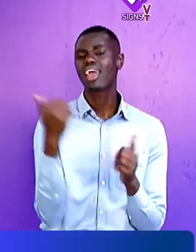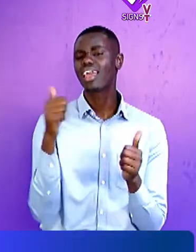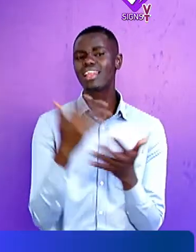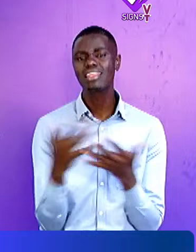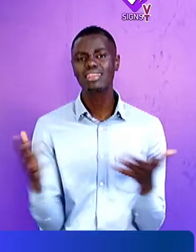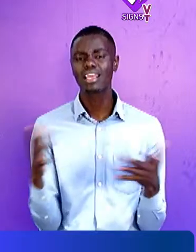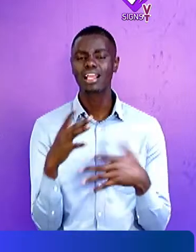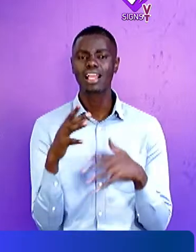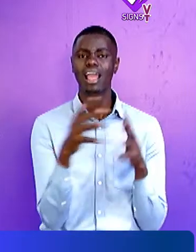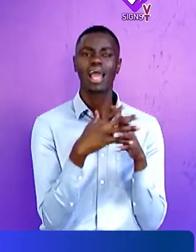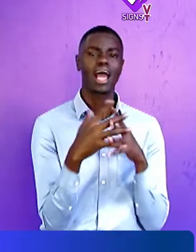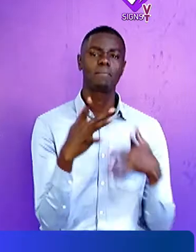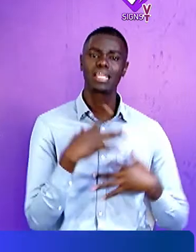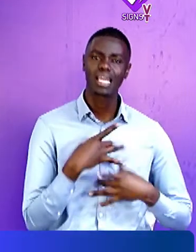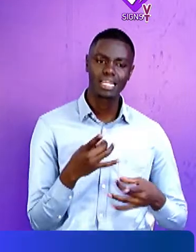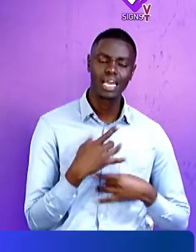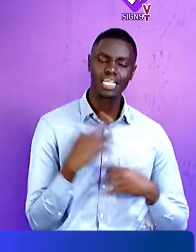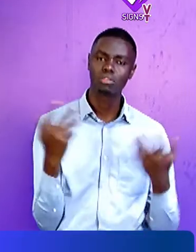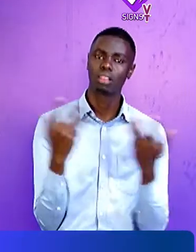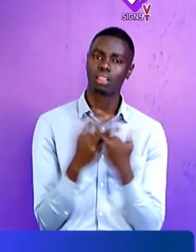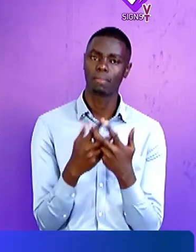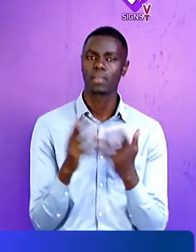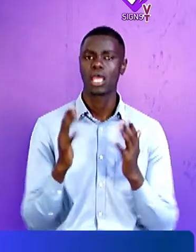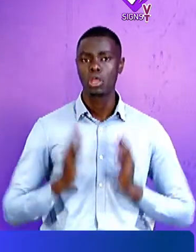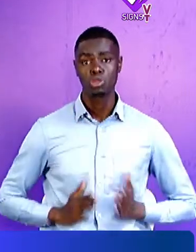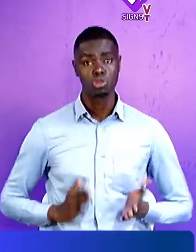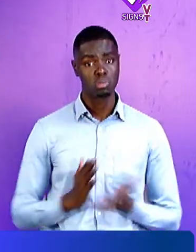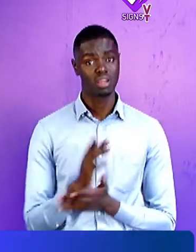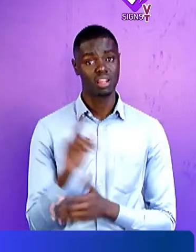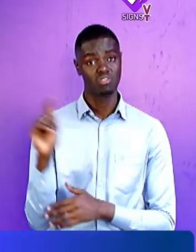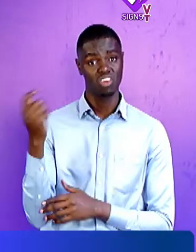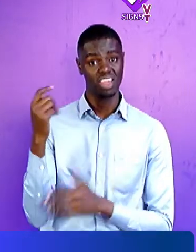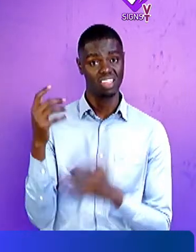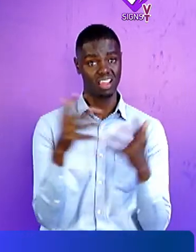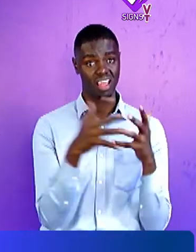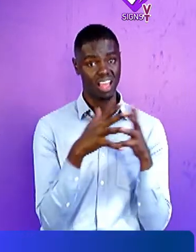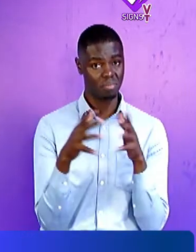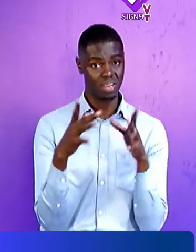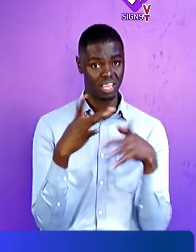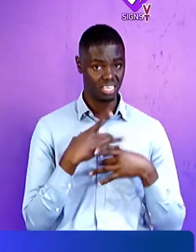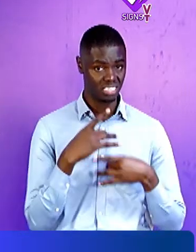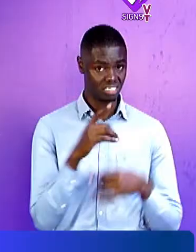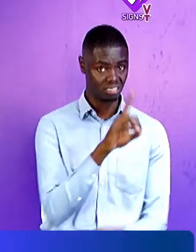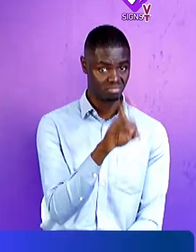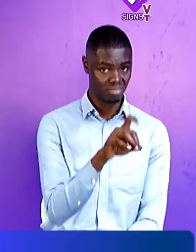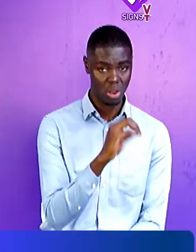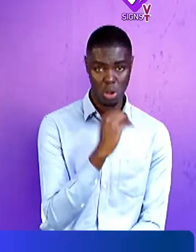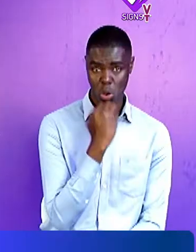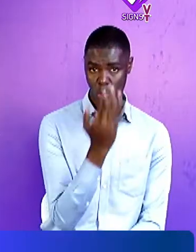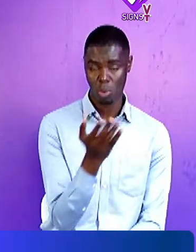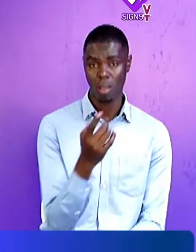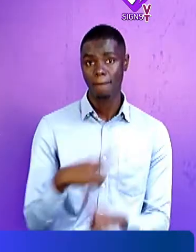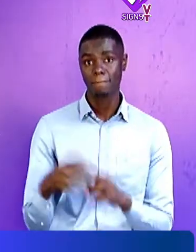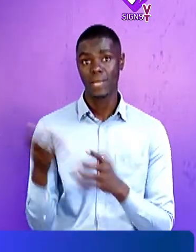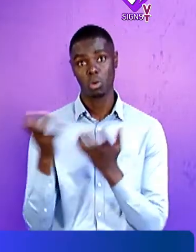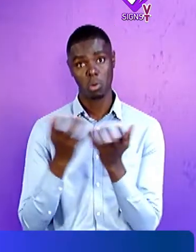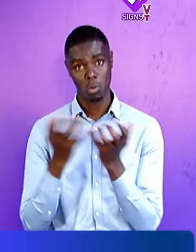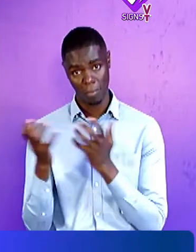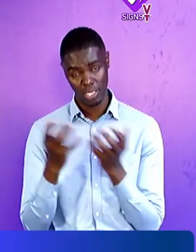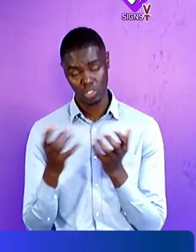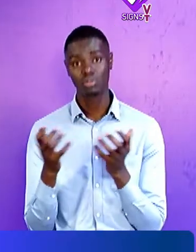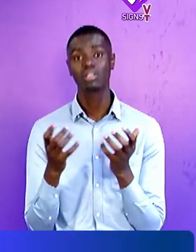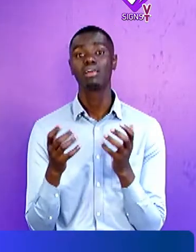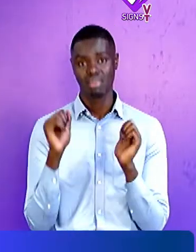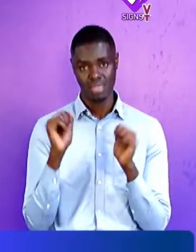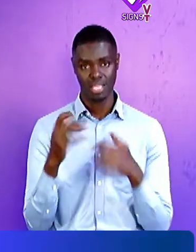American interest will be my interest. Is human rights violation for Kenyans American interest? I don't think so. But the commercial interest is the issue. So why are